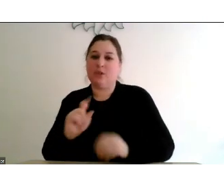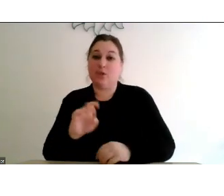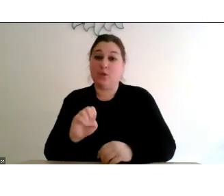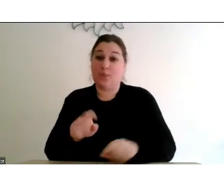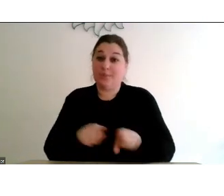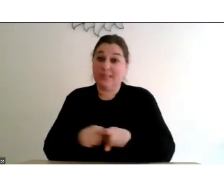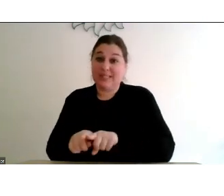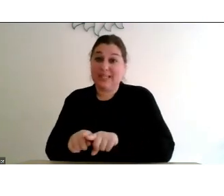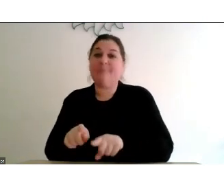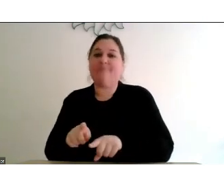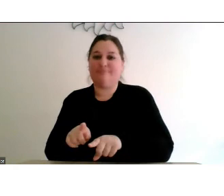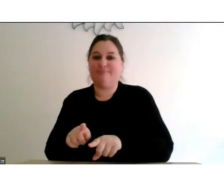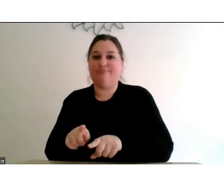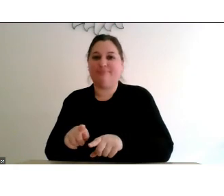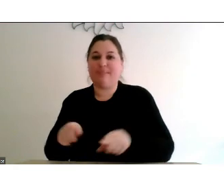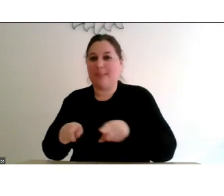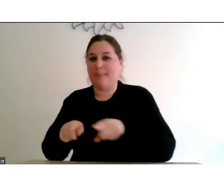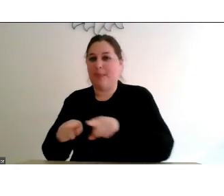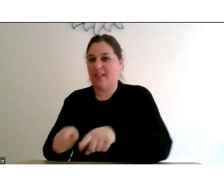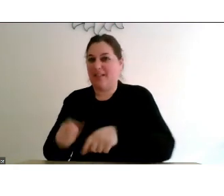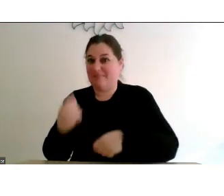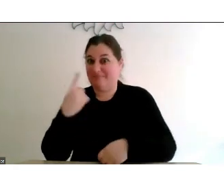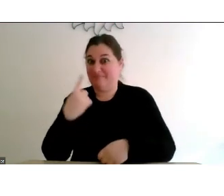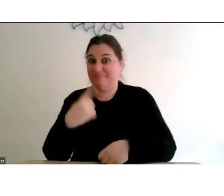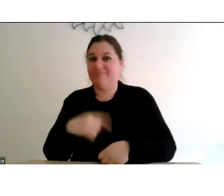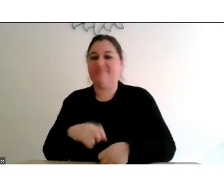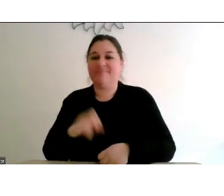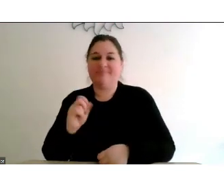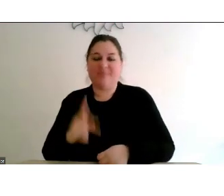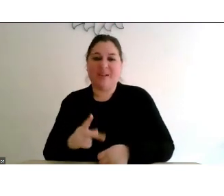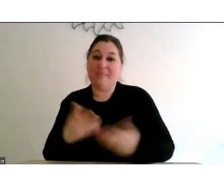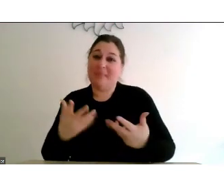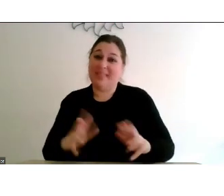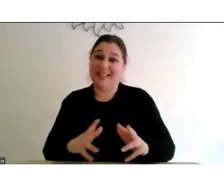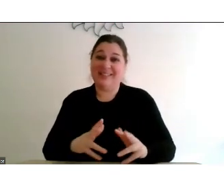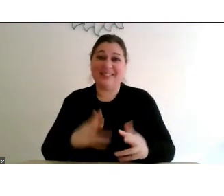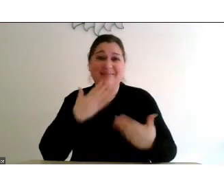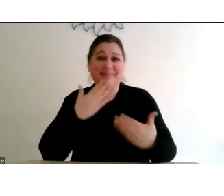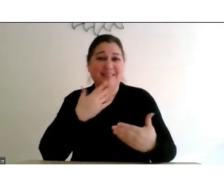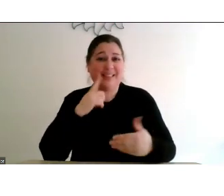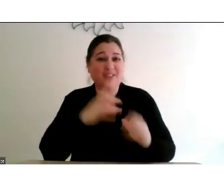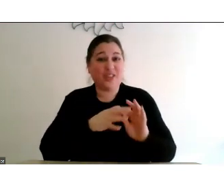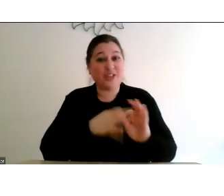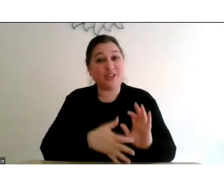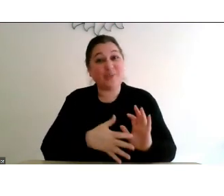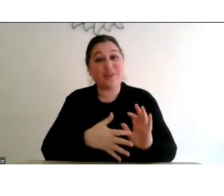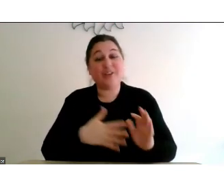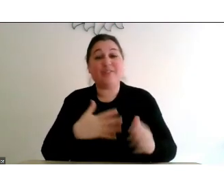video. Really appreciate you. Thank you, thank you. All right, bye guys. Have a great rest of the day.